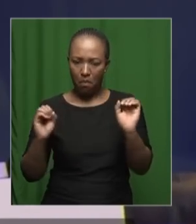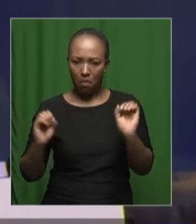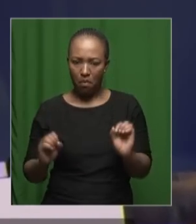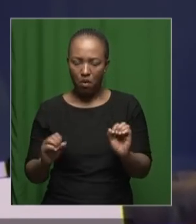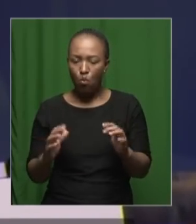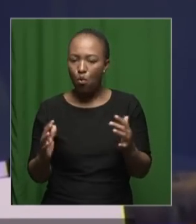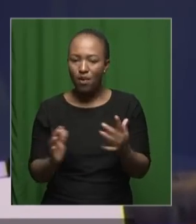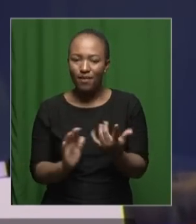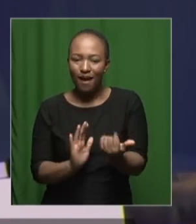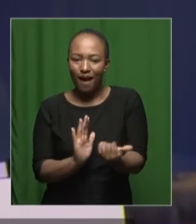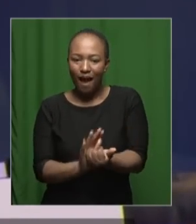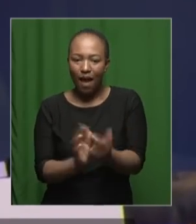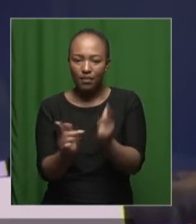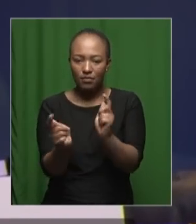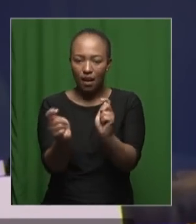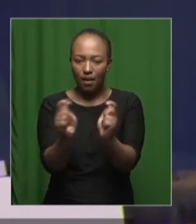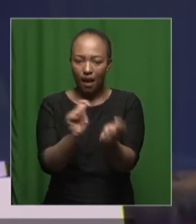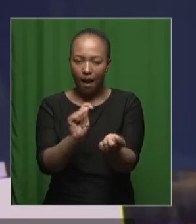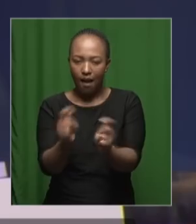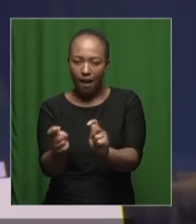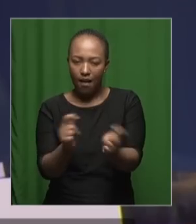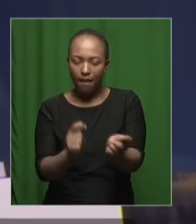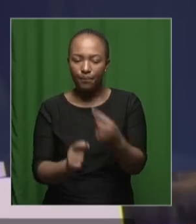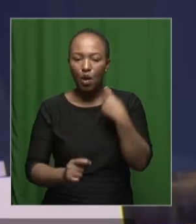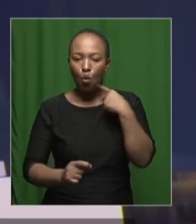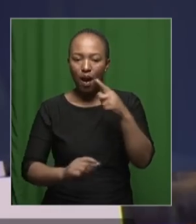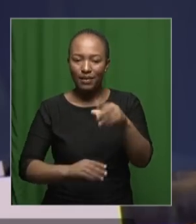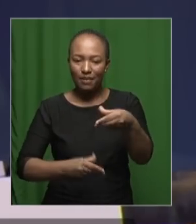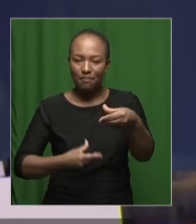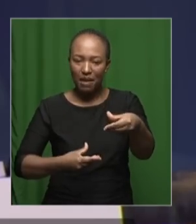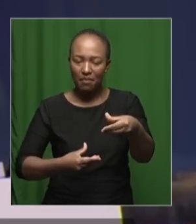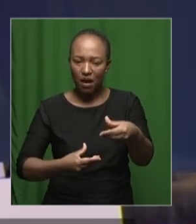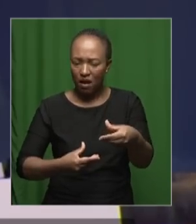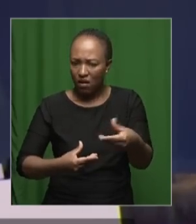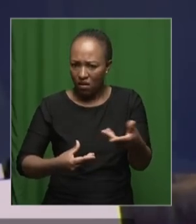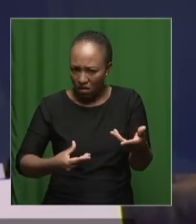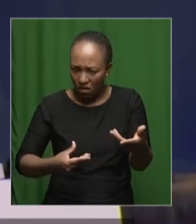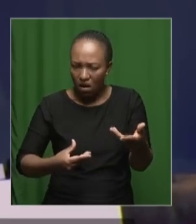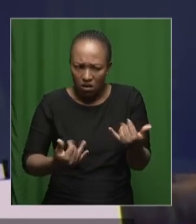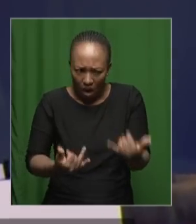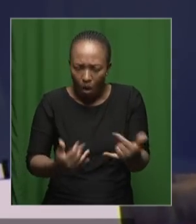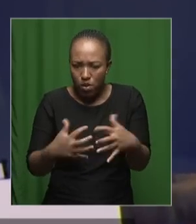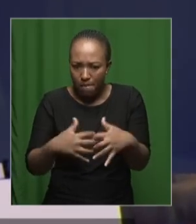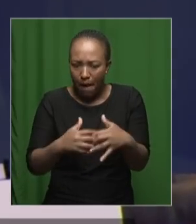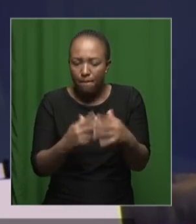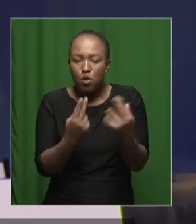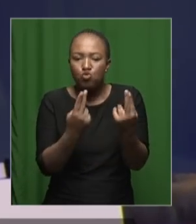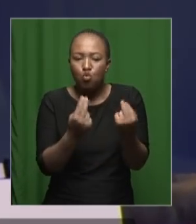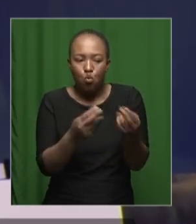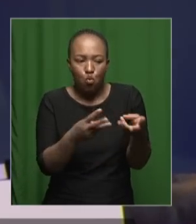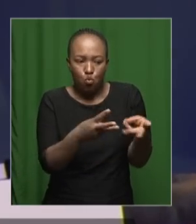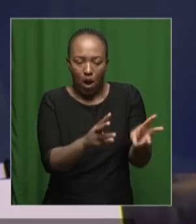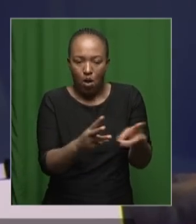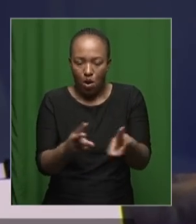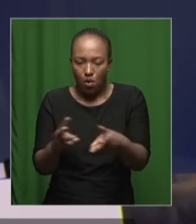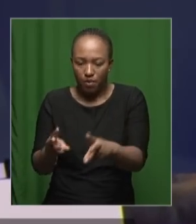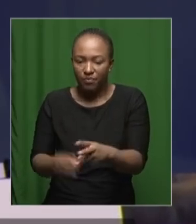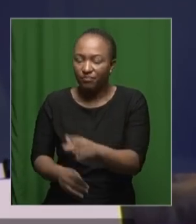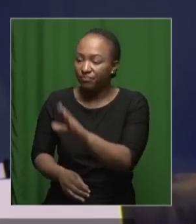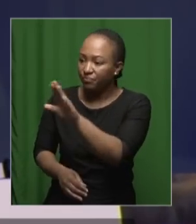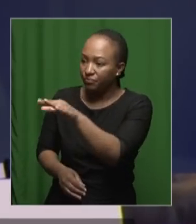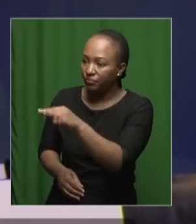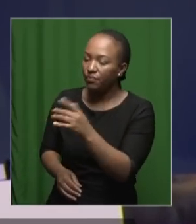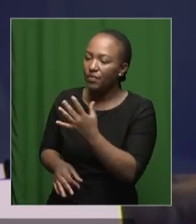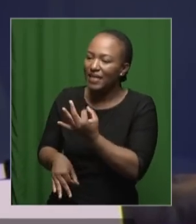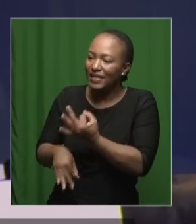acts, we wouldn't be passing the white paper, we won't be coming with new methods. Secondly, Ndatemani, I think you must